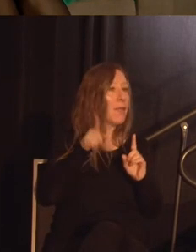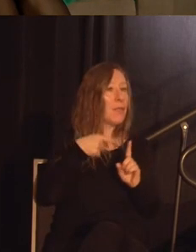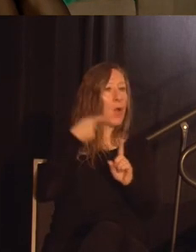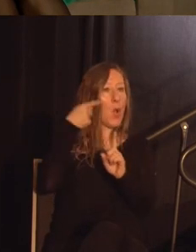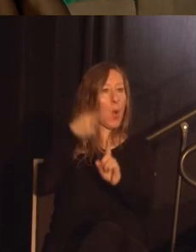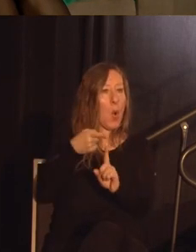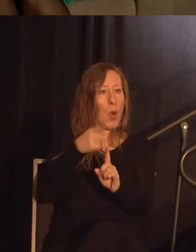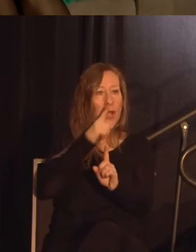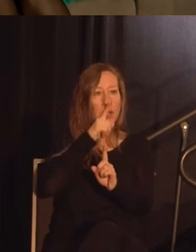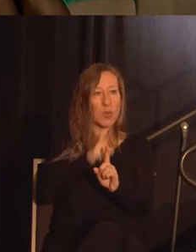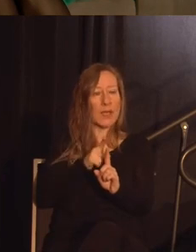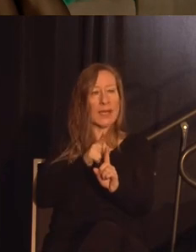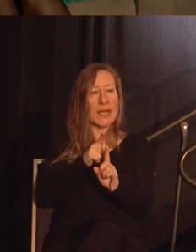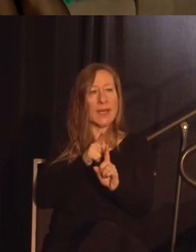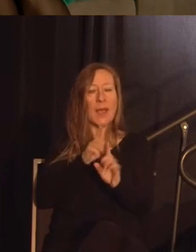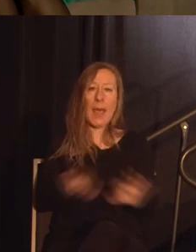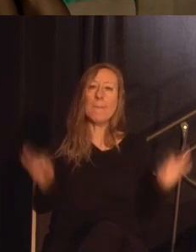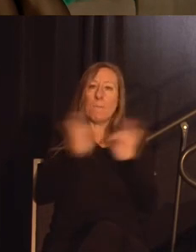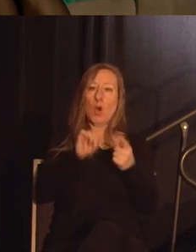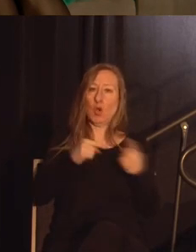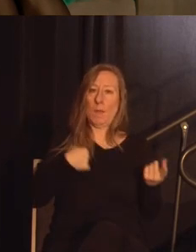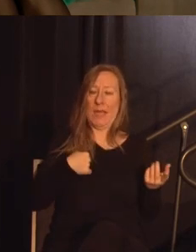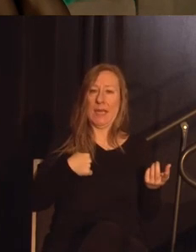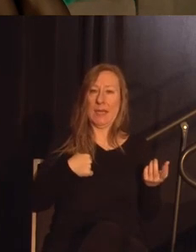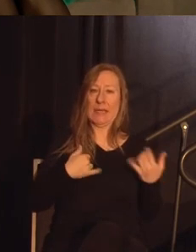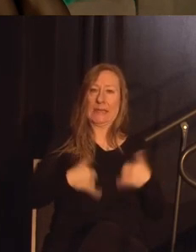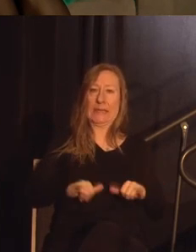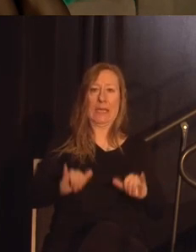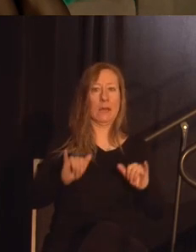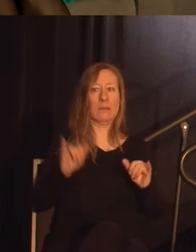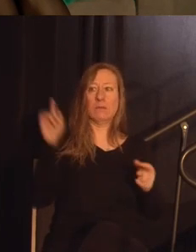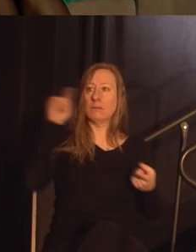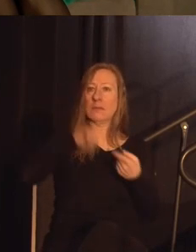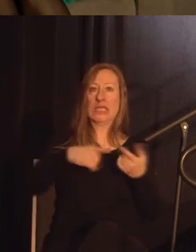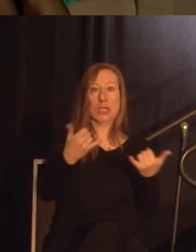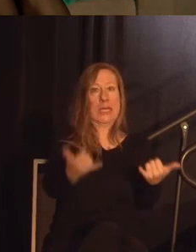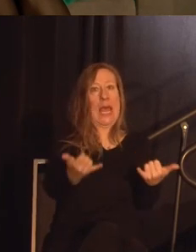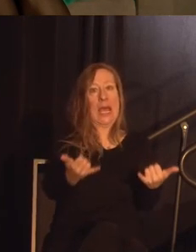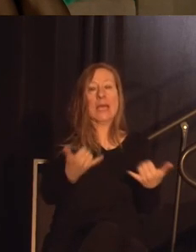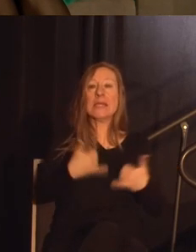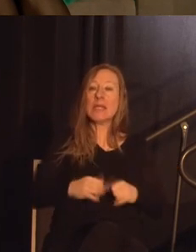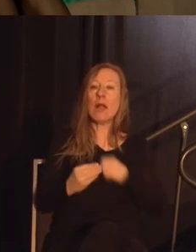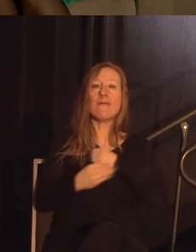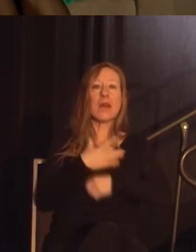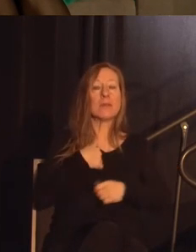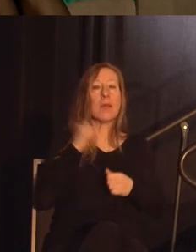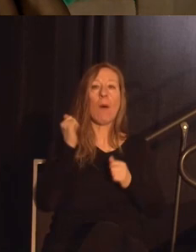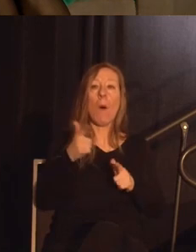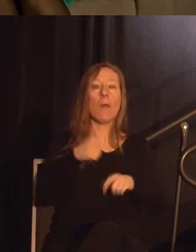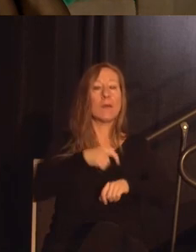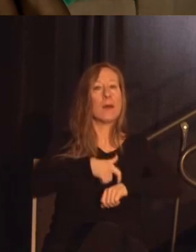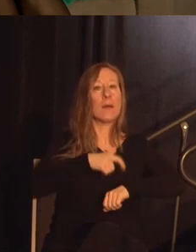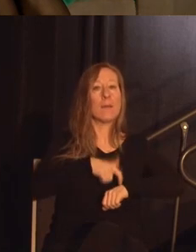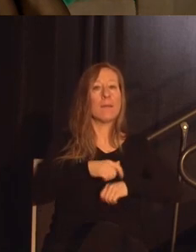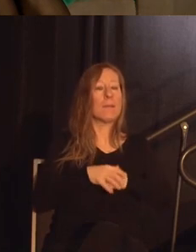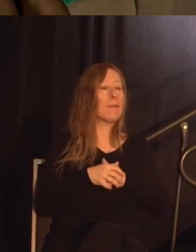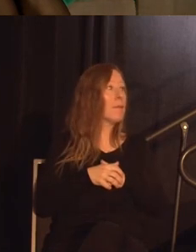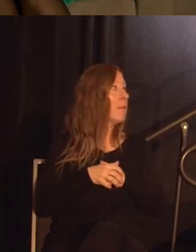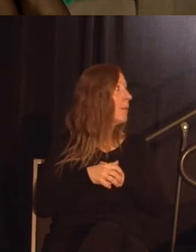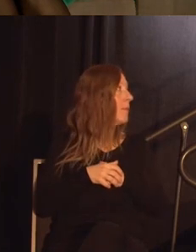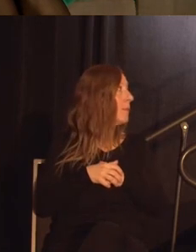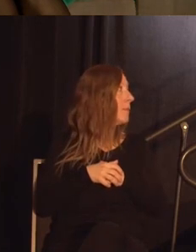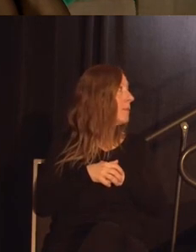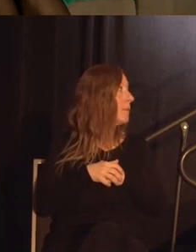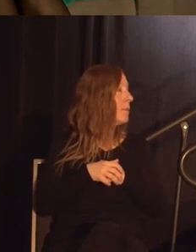Mm-hmm. And, you know, to this day, it's still, it's something that still affects me all the time, despite having processed it in